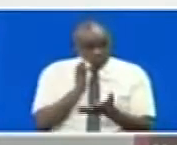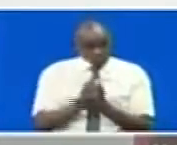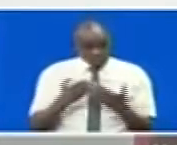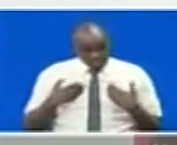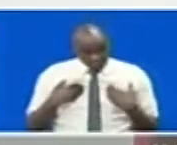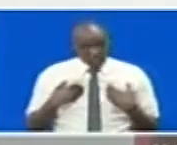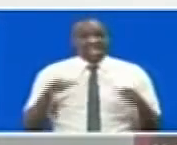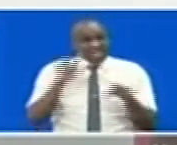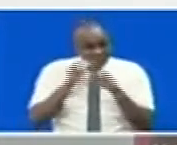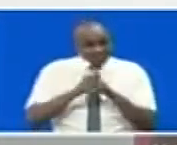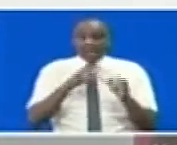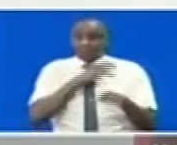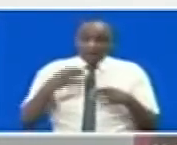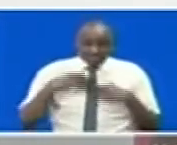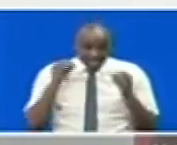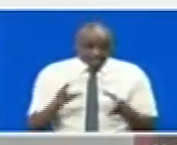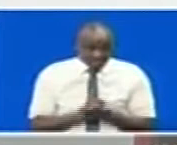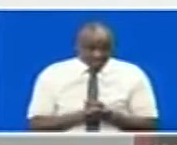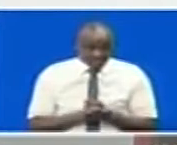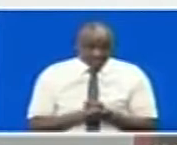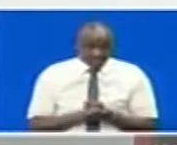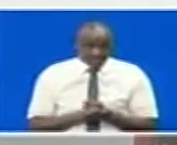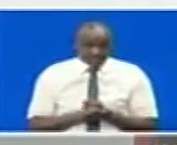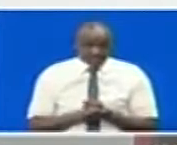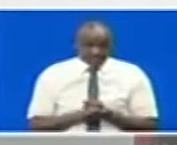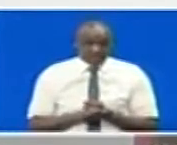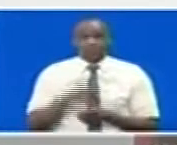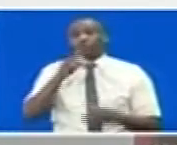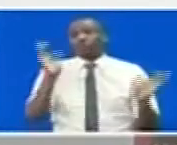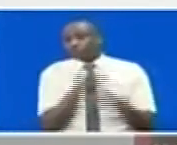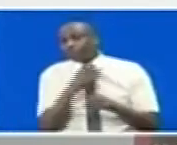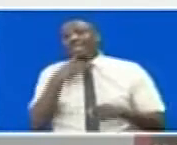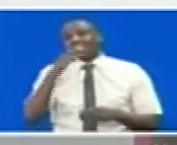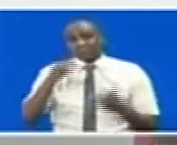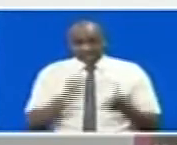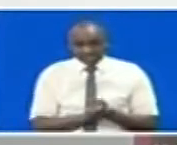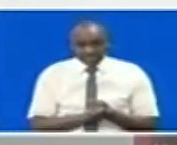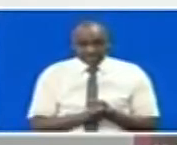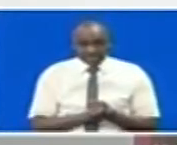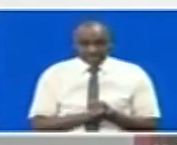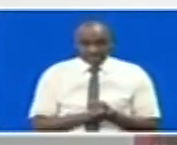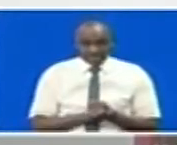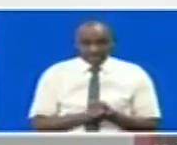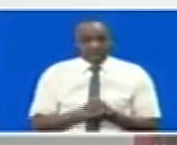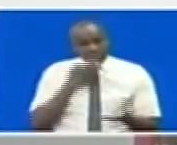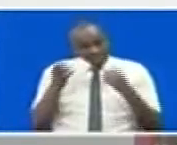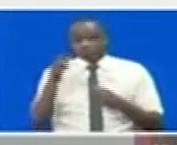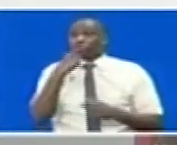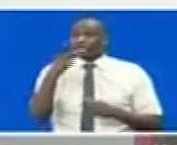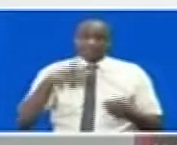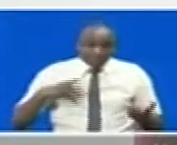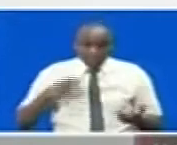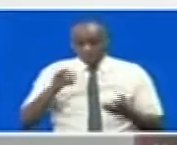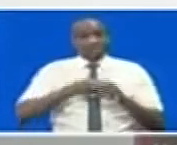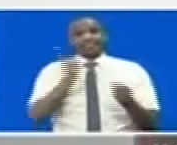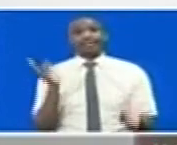the instruments, and the powers to fight hate speech, that perhaps it should, you know, sound the alarm or